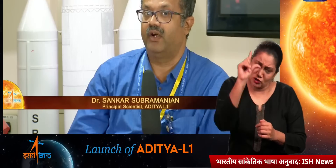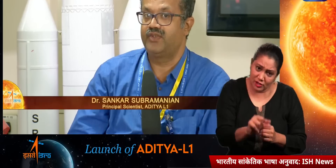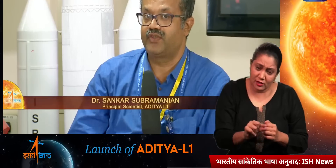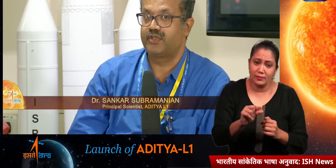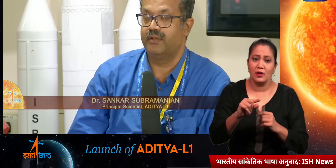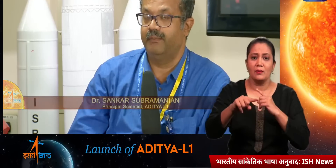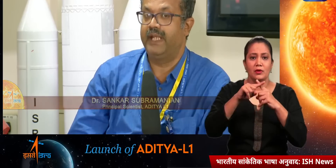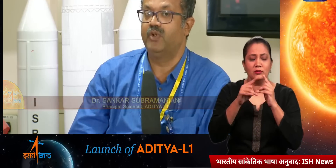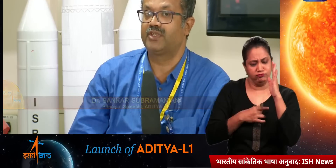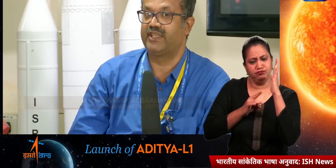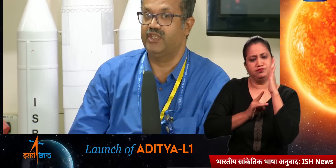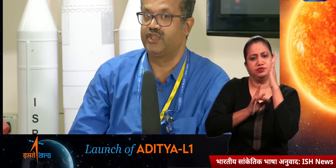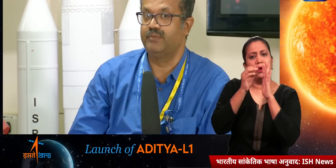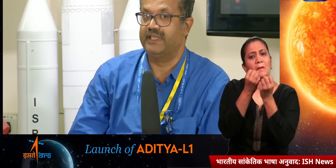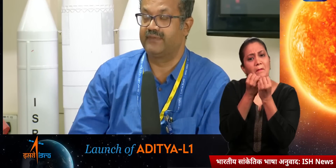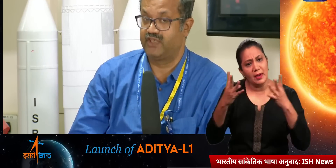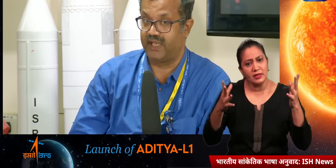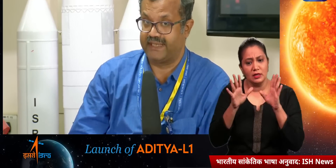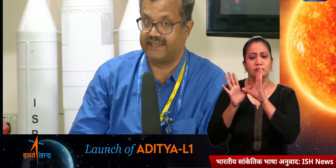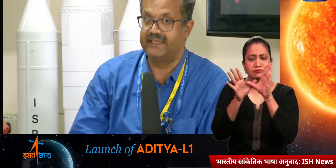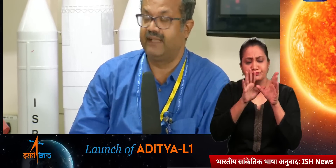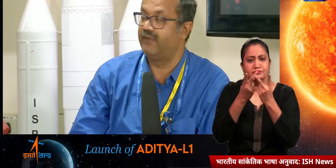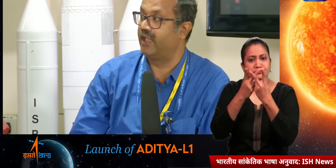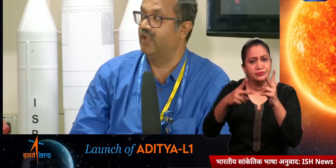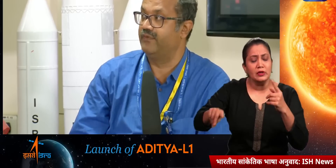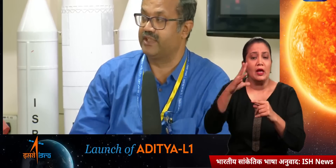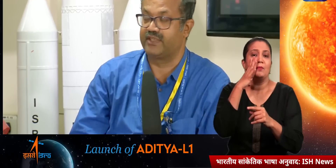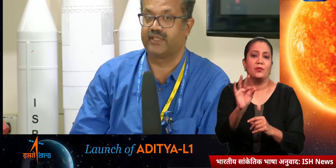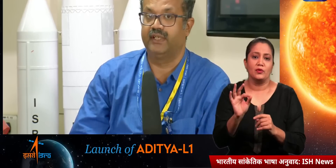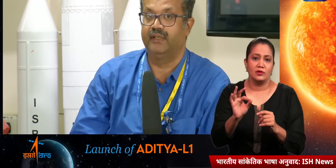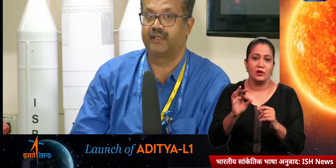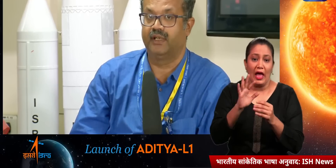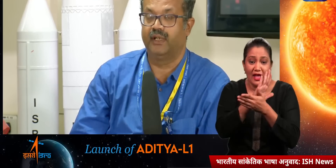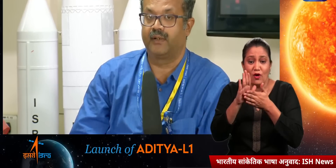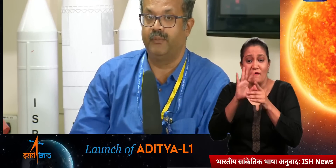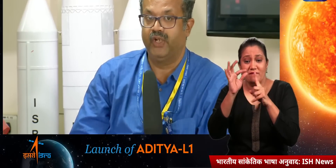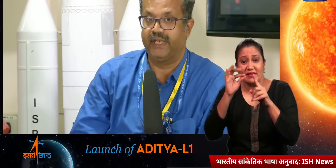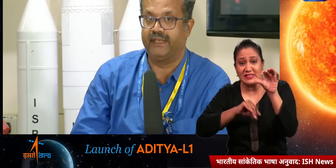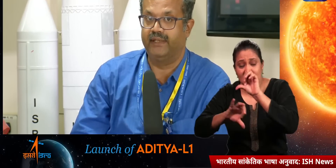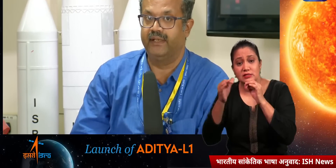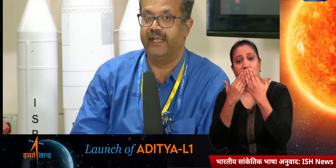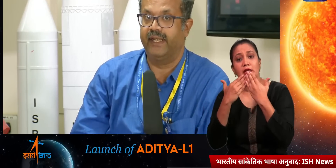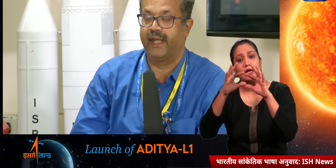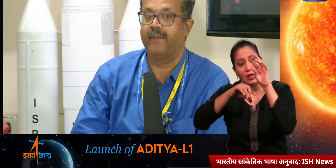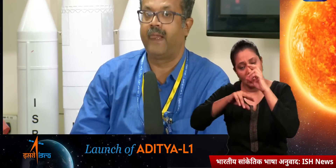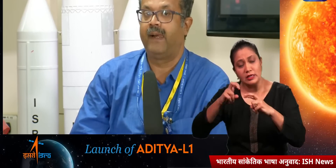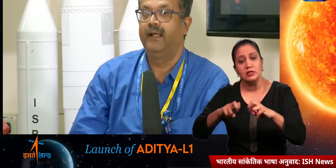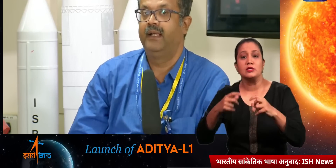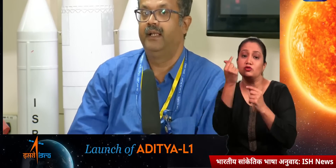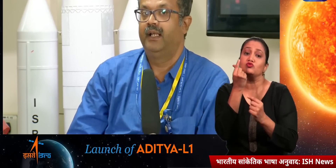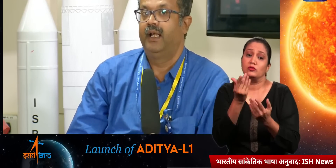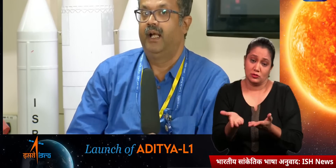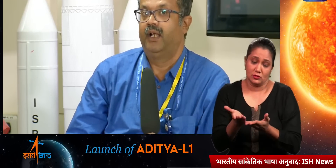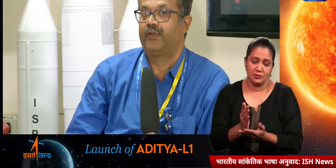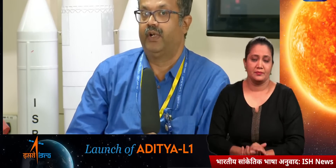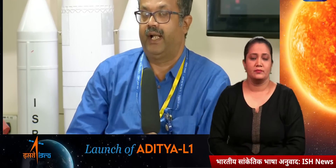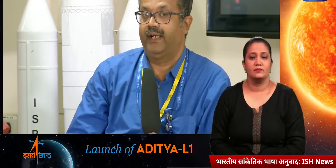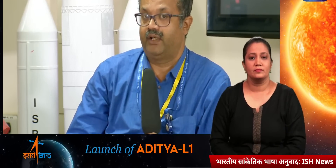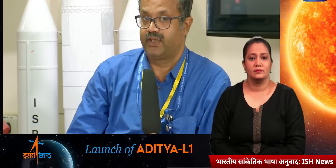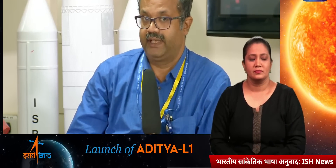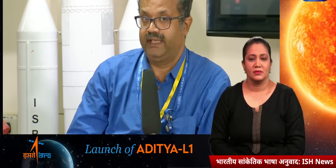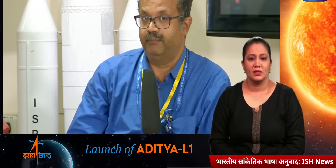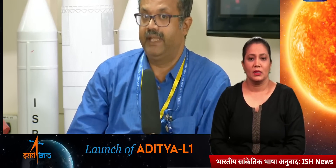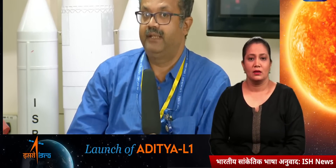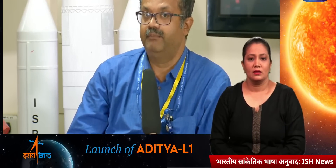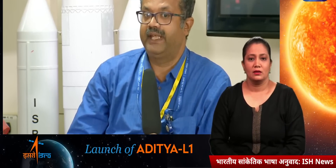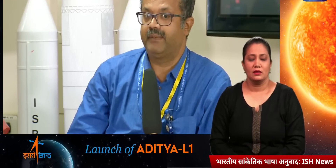can launch many more such instruments which are essential for heliophysics community here in India. So, and